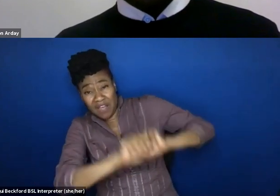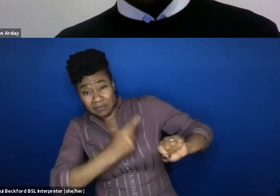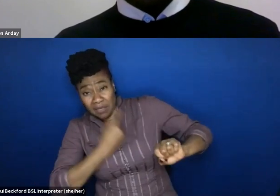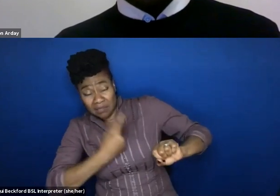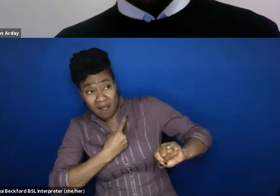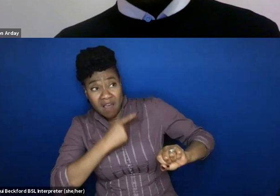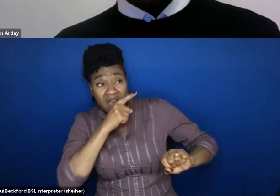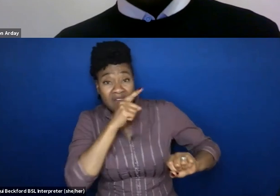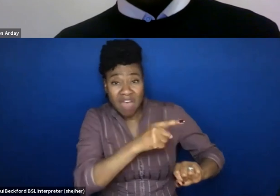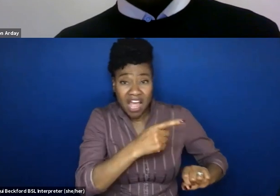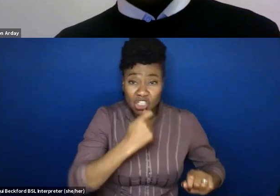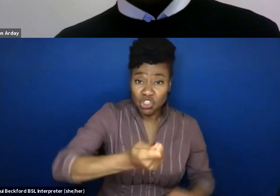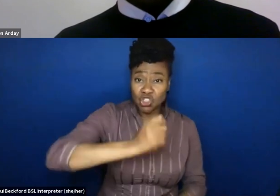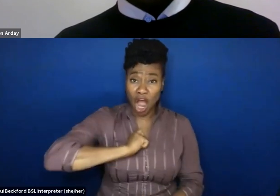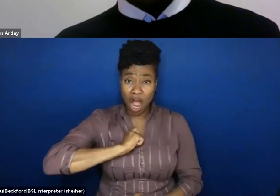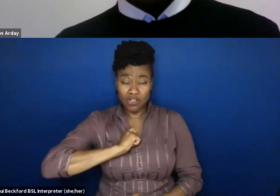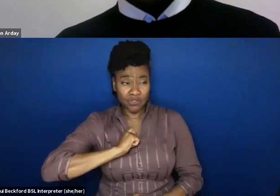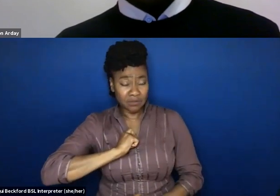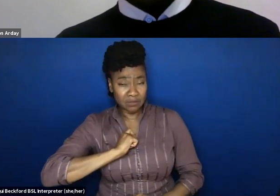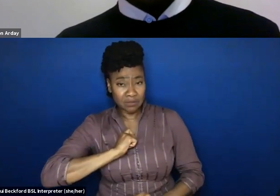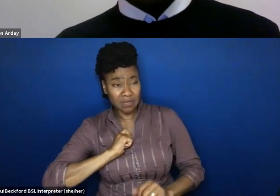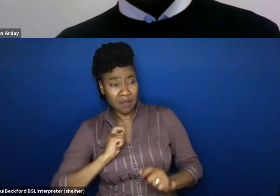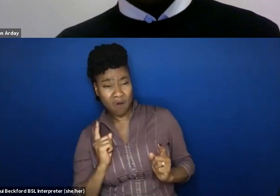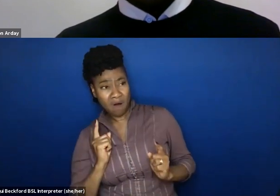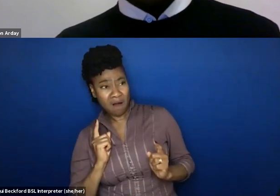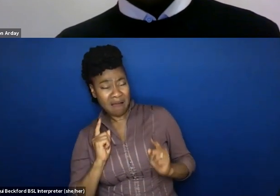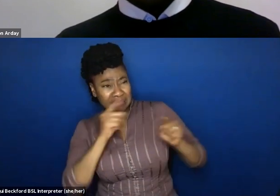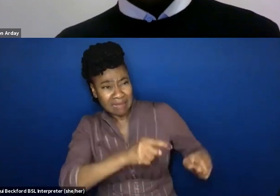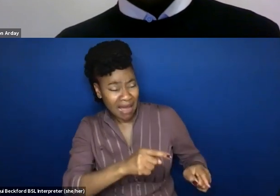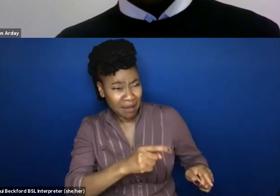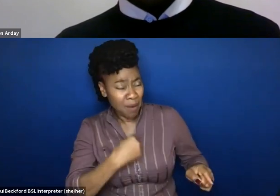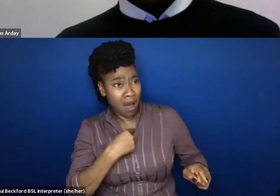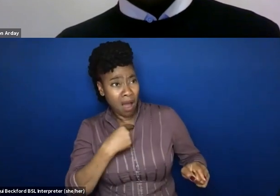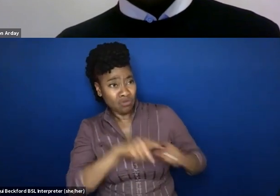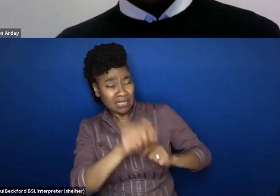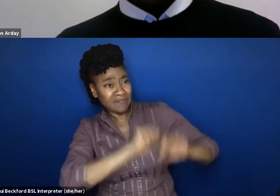prison, in a very high cap prison. So,